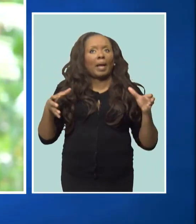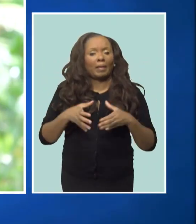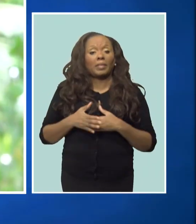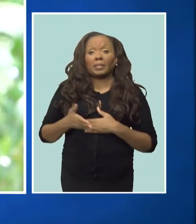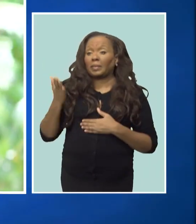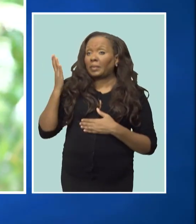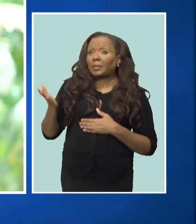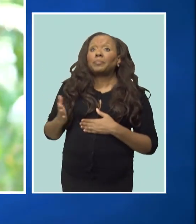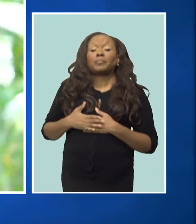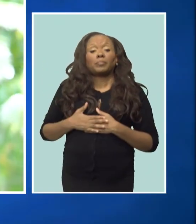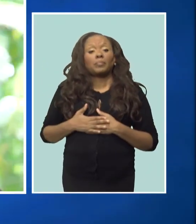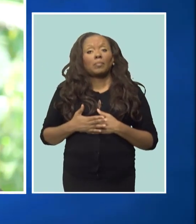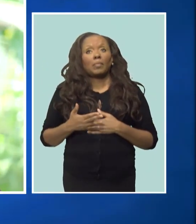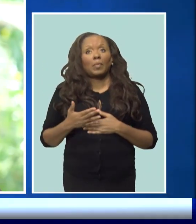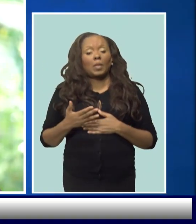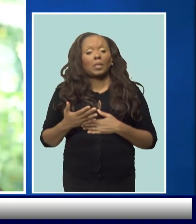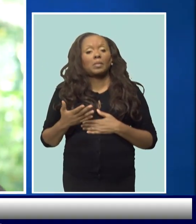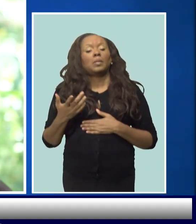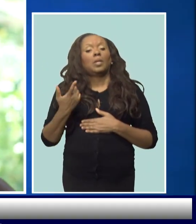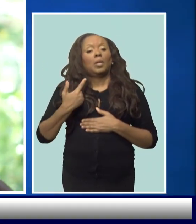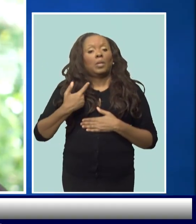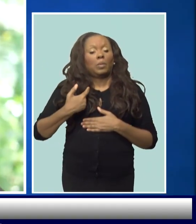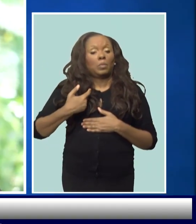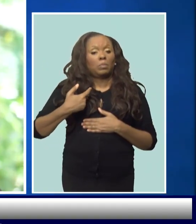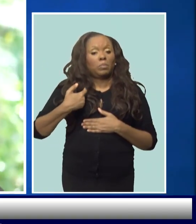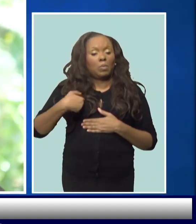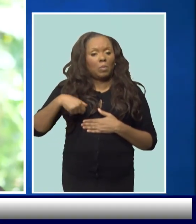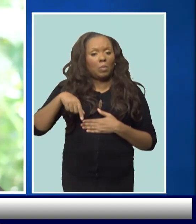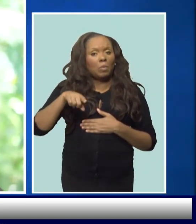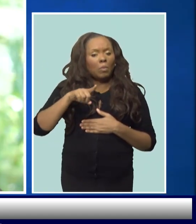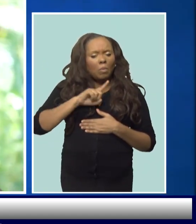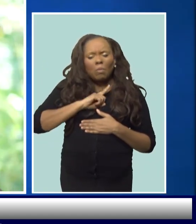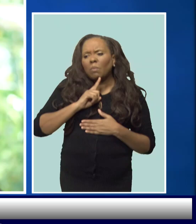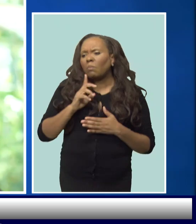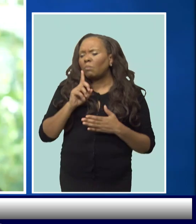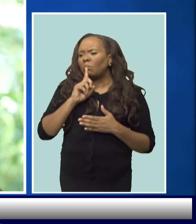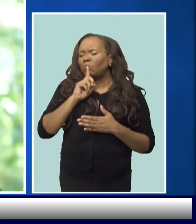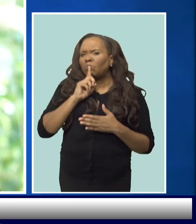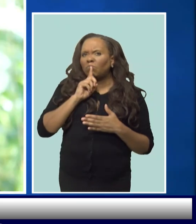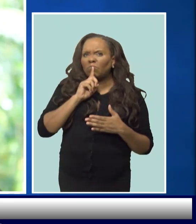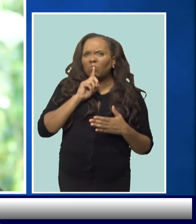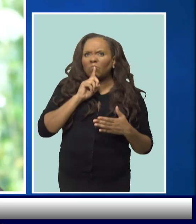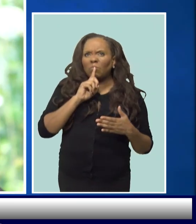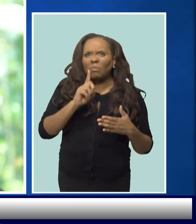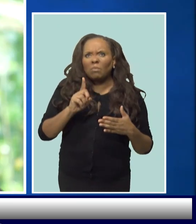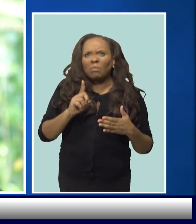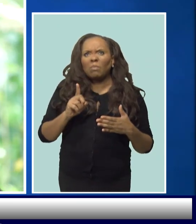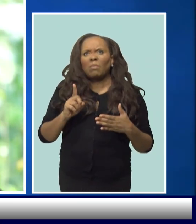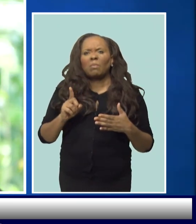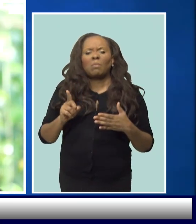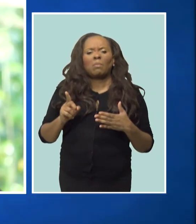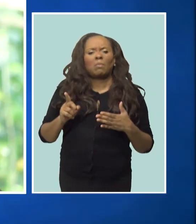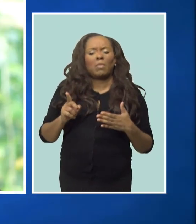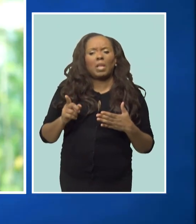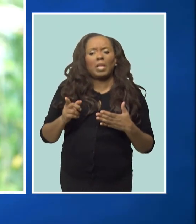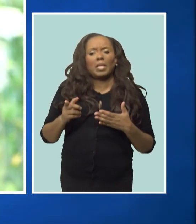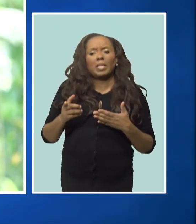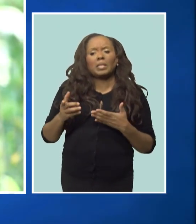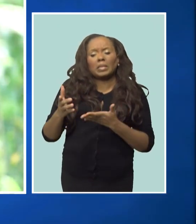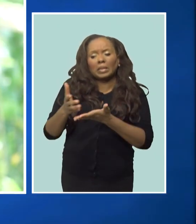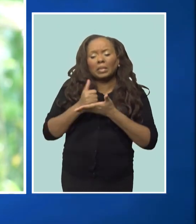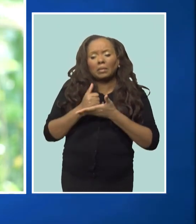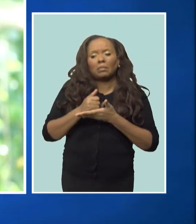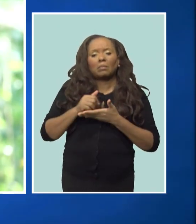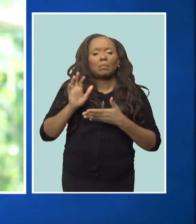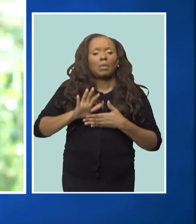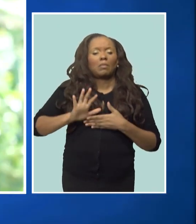Monroe-Knight. Yes, we have been able to attract just under $5 million in partnership